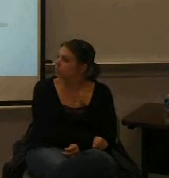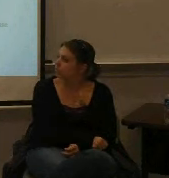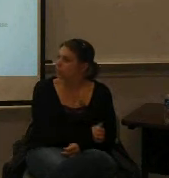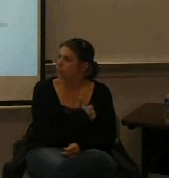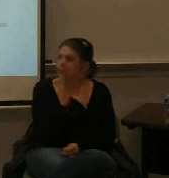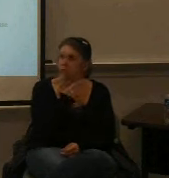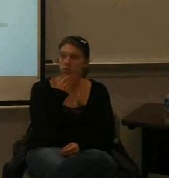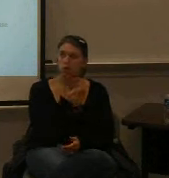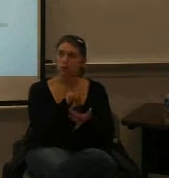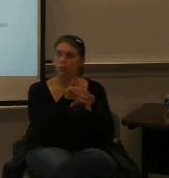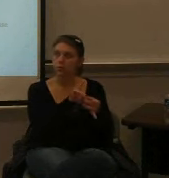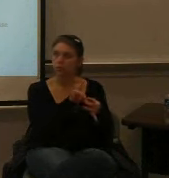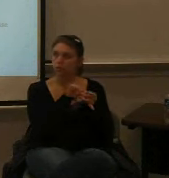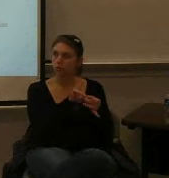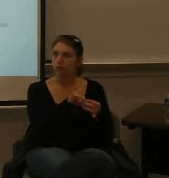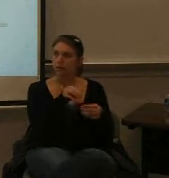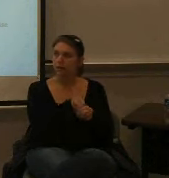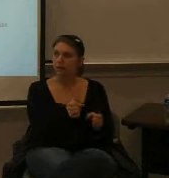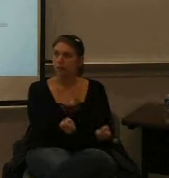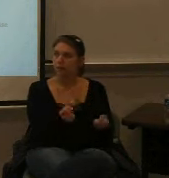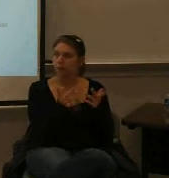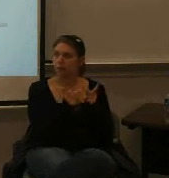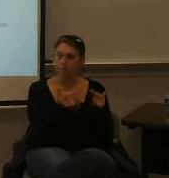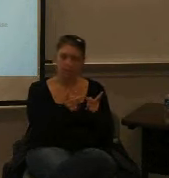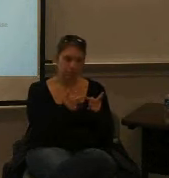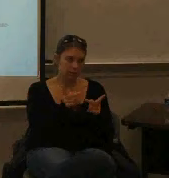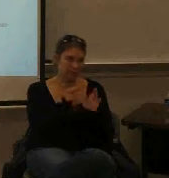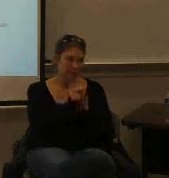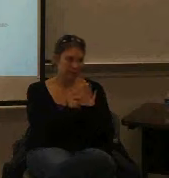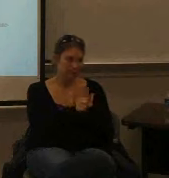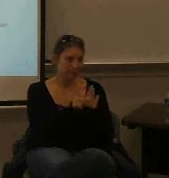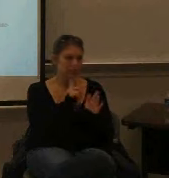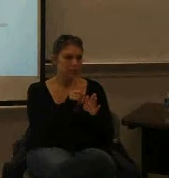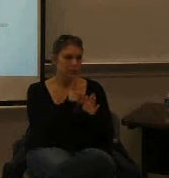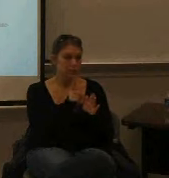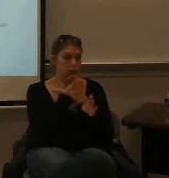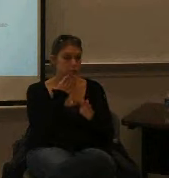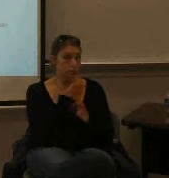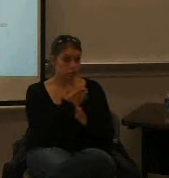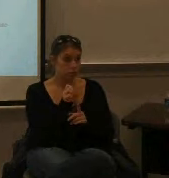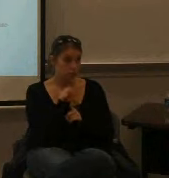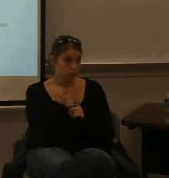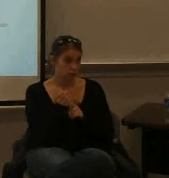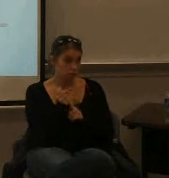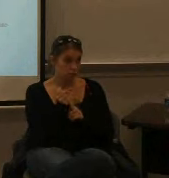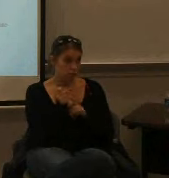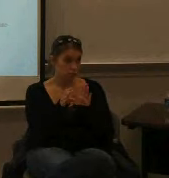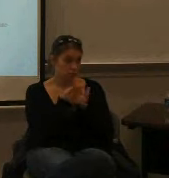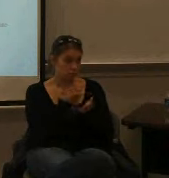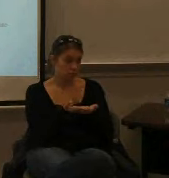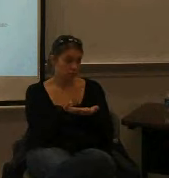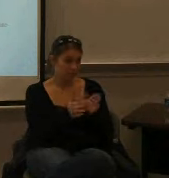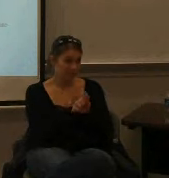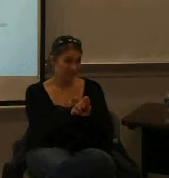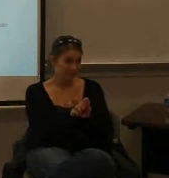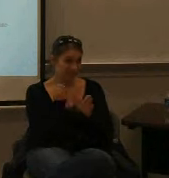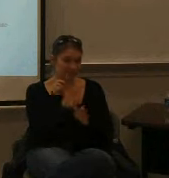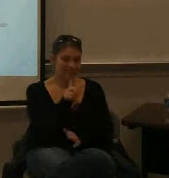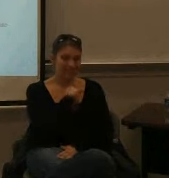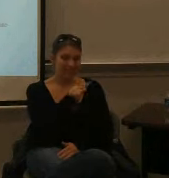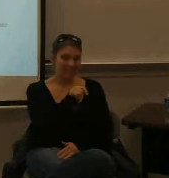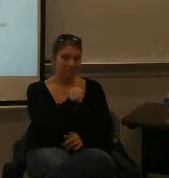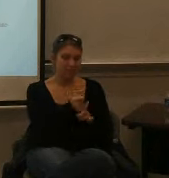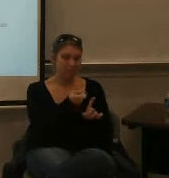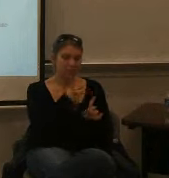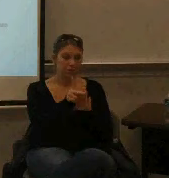And there's good relationships in many places, and Kansas is certainly a good case of that. These are data from Kansas, and this is